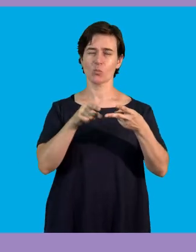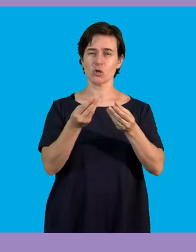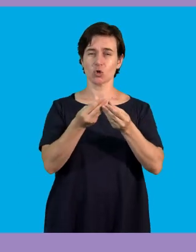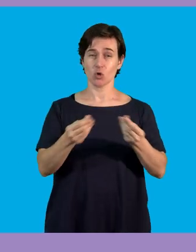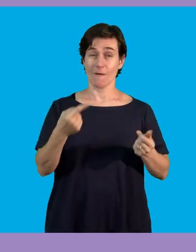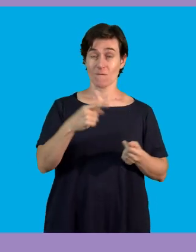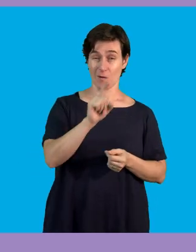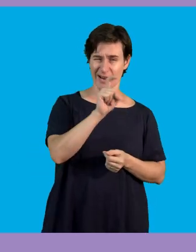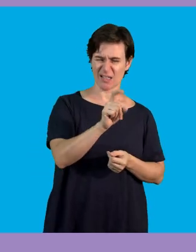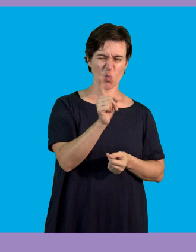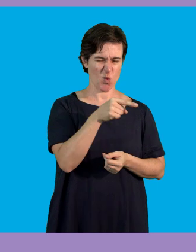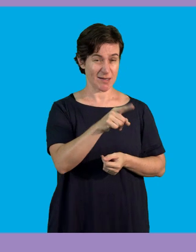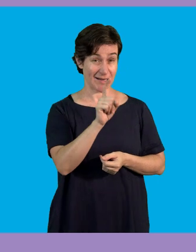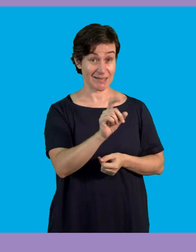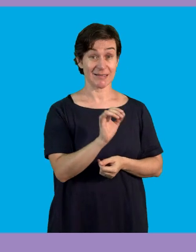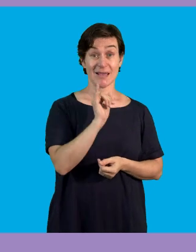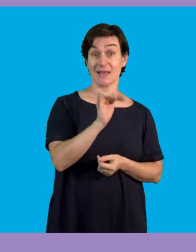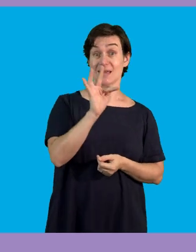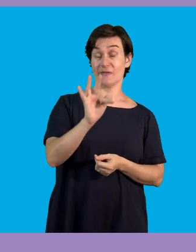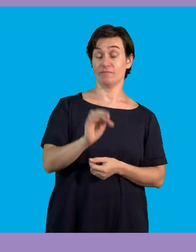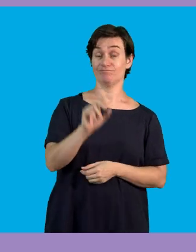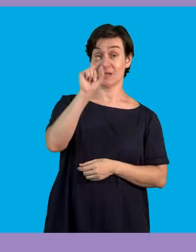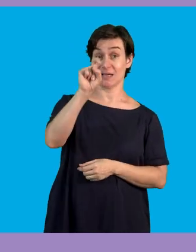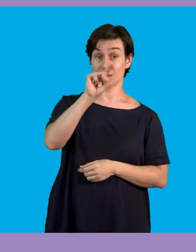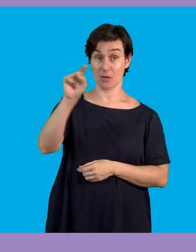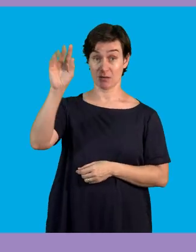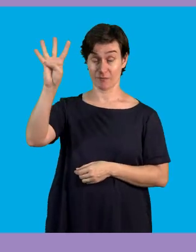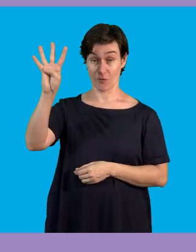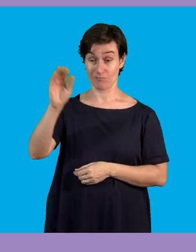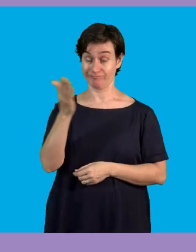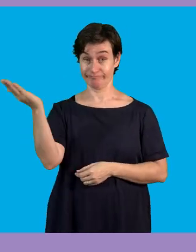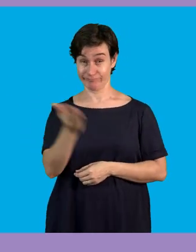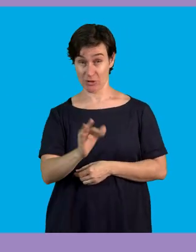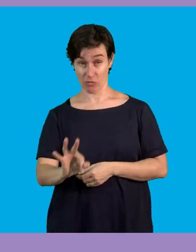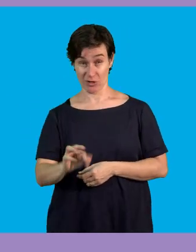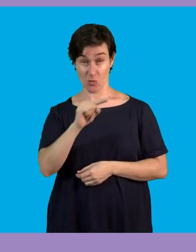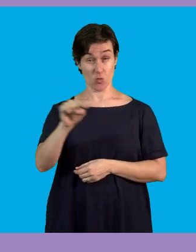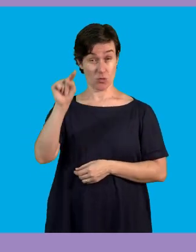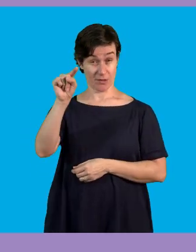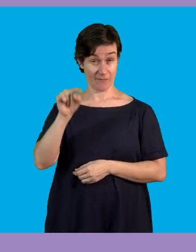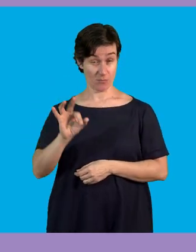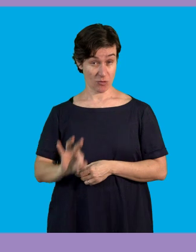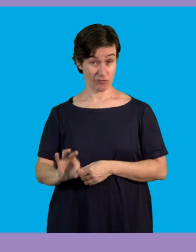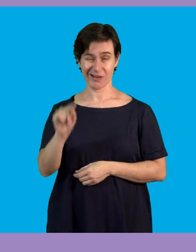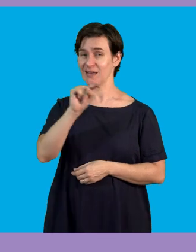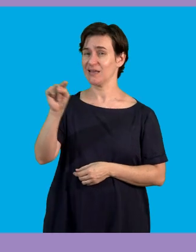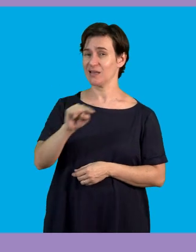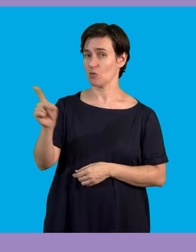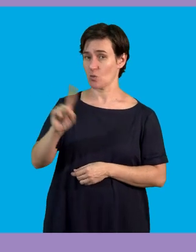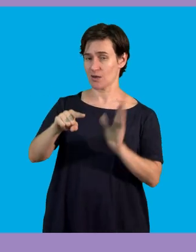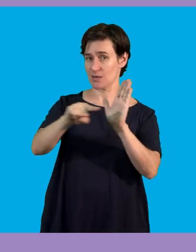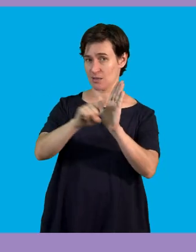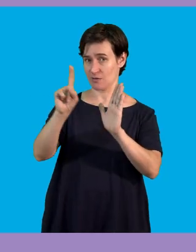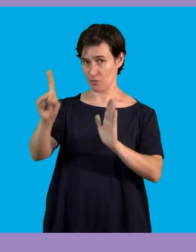question. Solve for x if x minus 4 divided by 3 equals